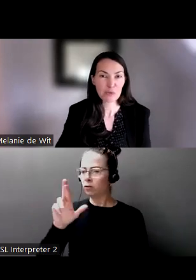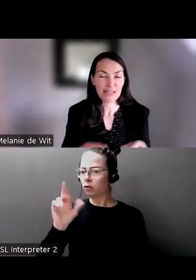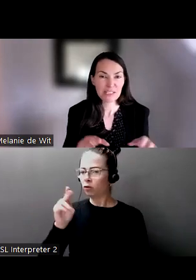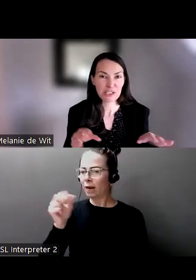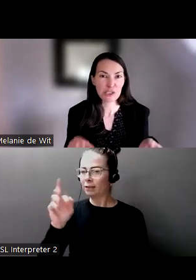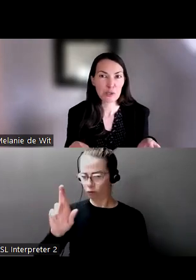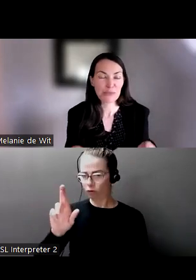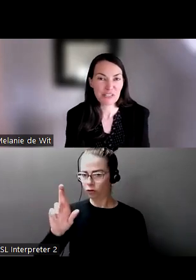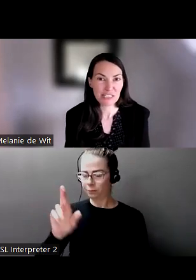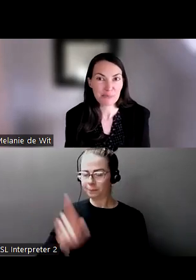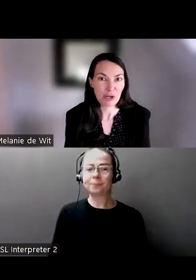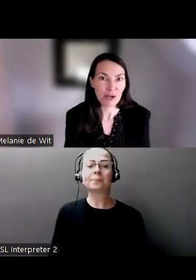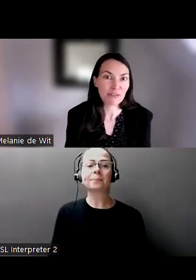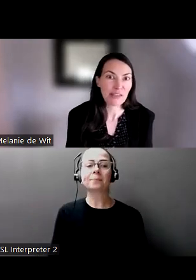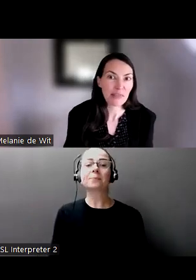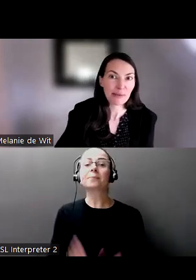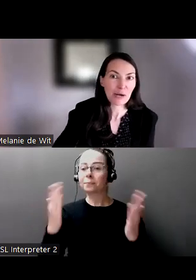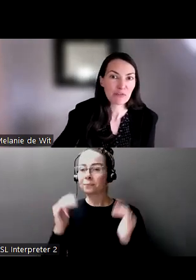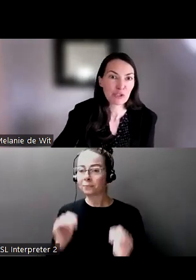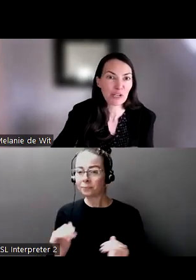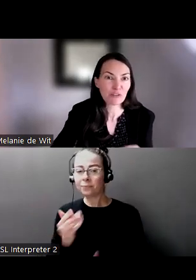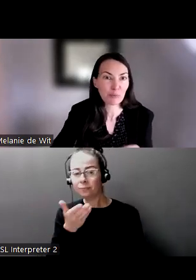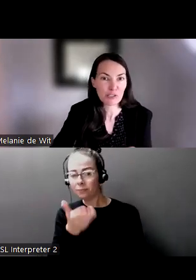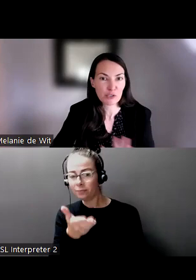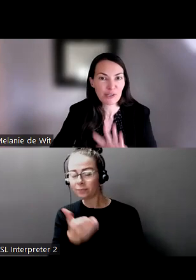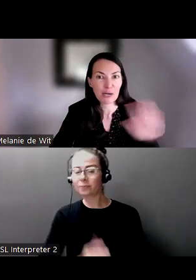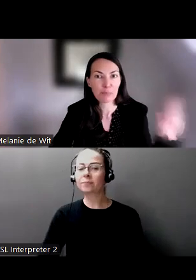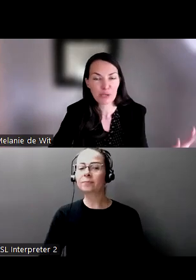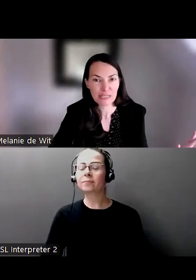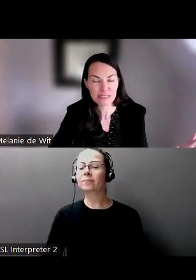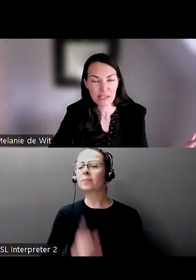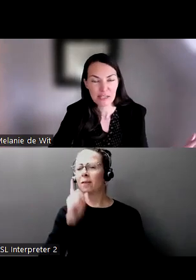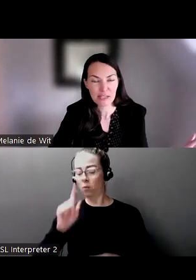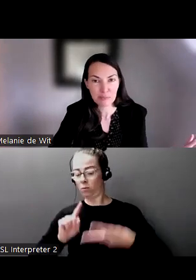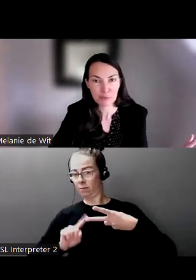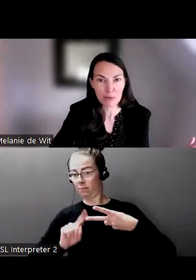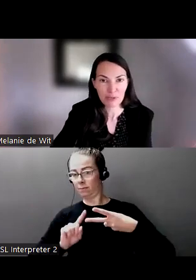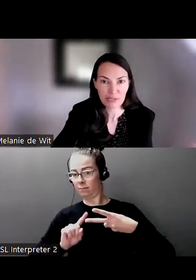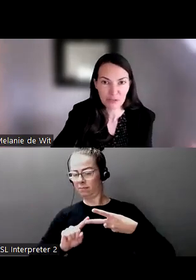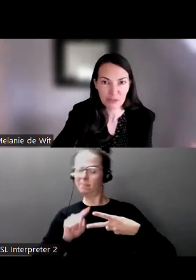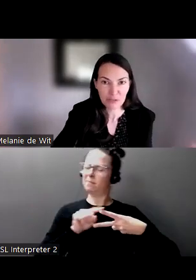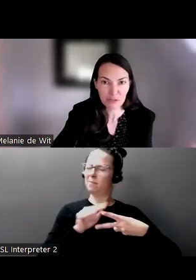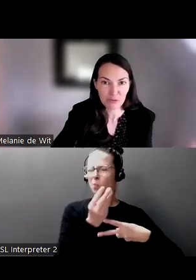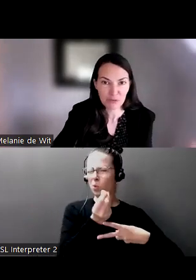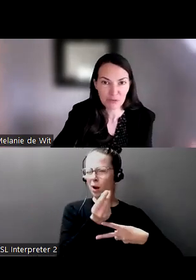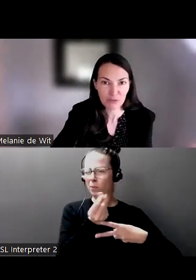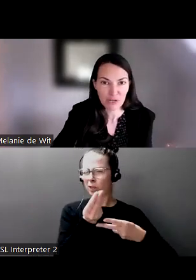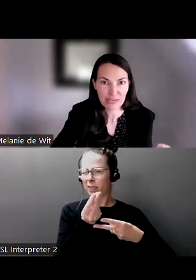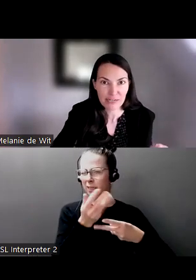Okay, so let's just do a bit of a deep dive in the power of attorney for personal care, putting aside property and